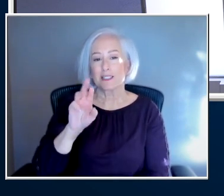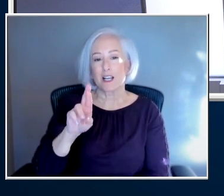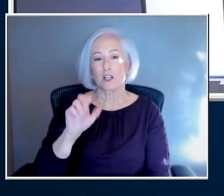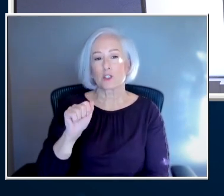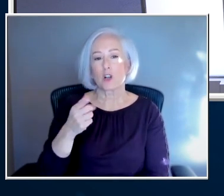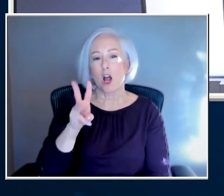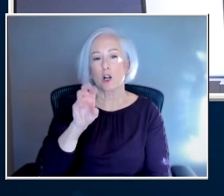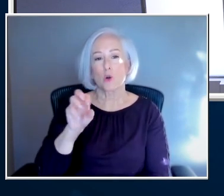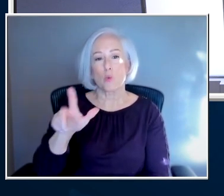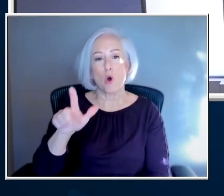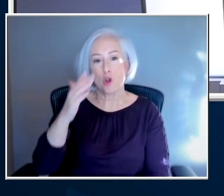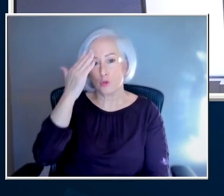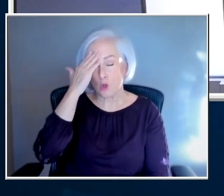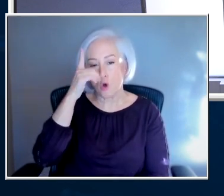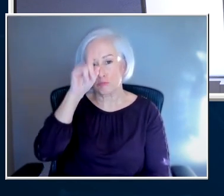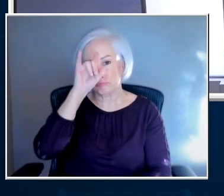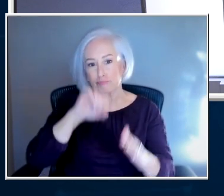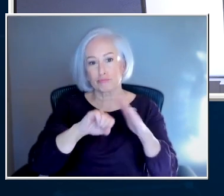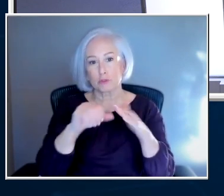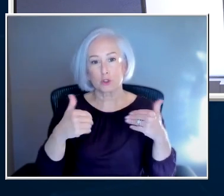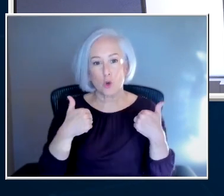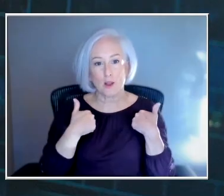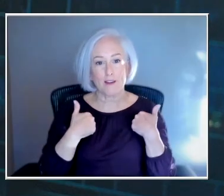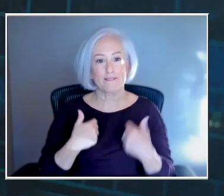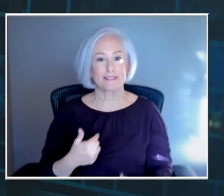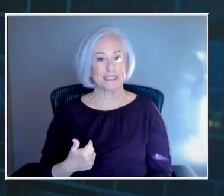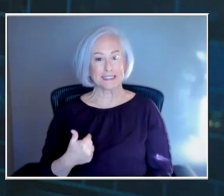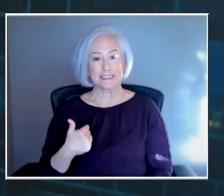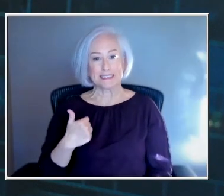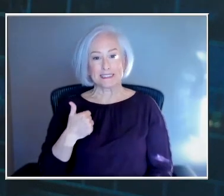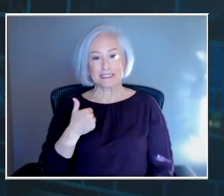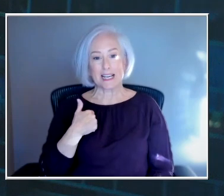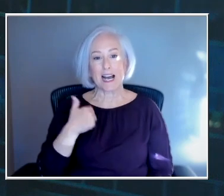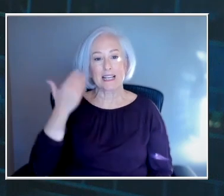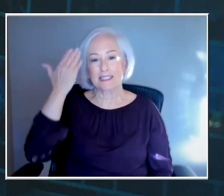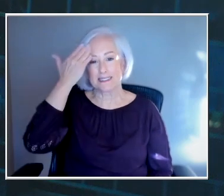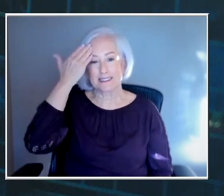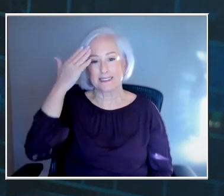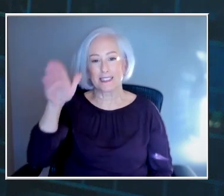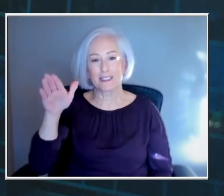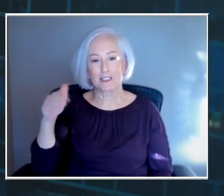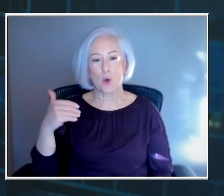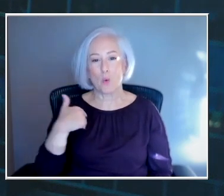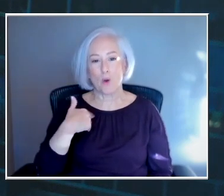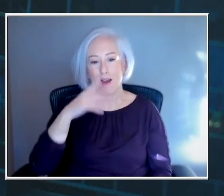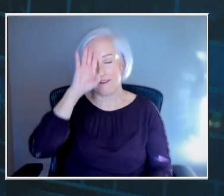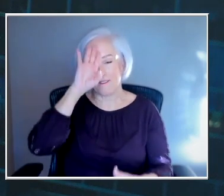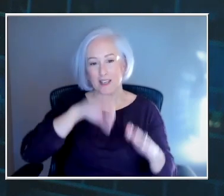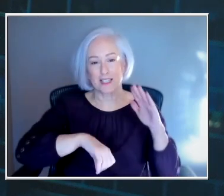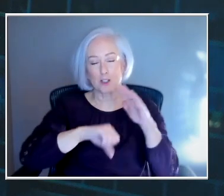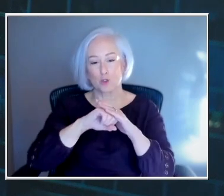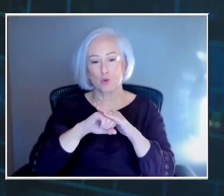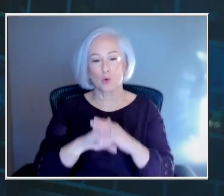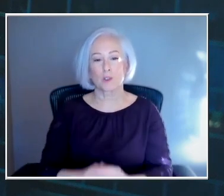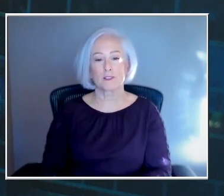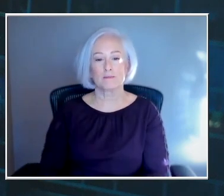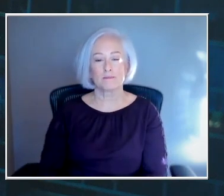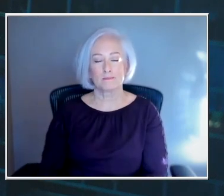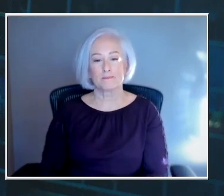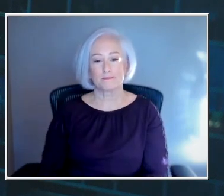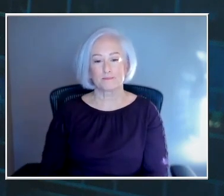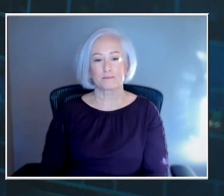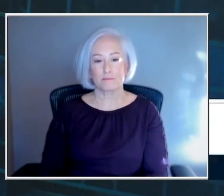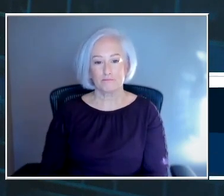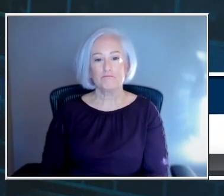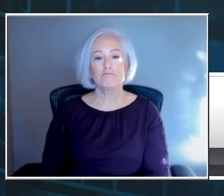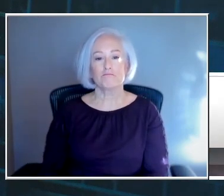you? So I did not know that I was having a stroke. So in fact, I was at a restaurant all